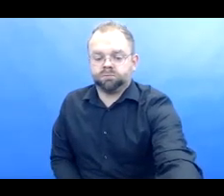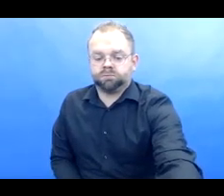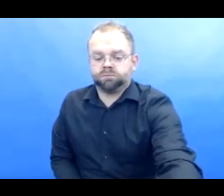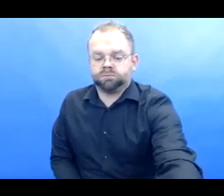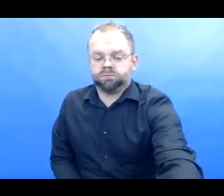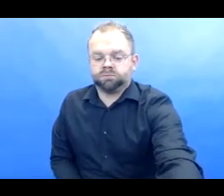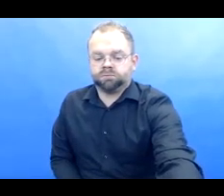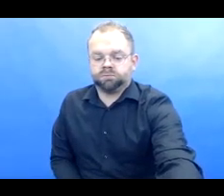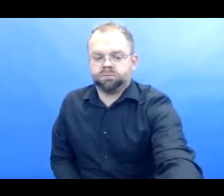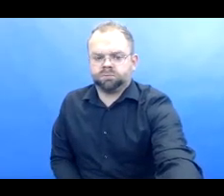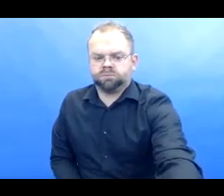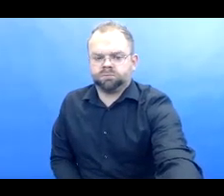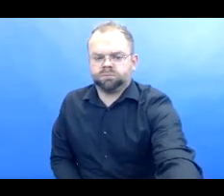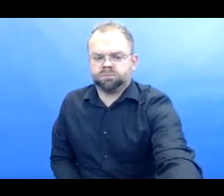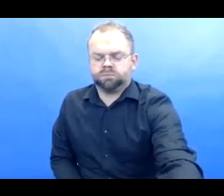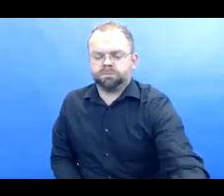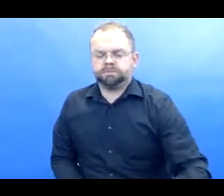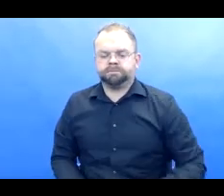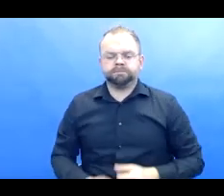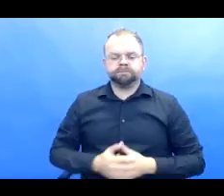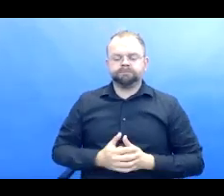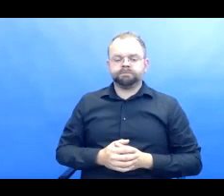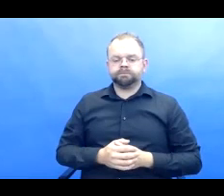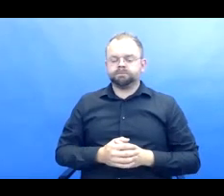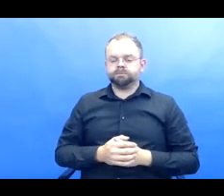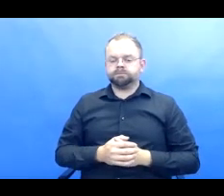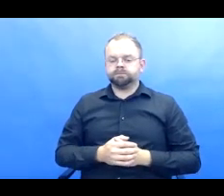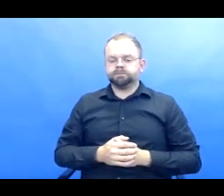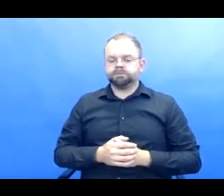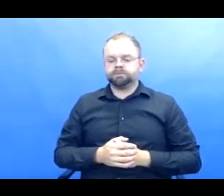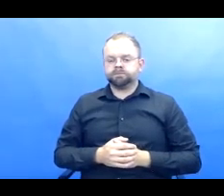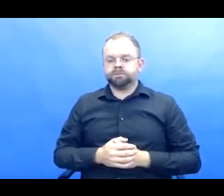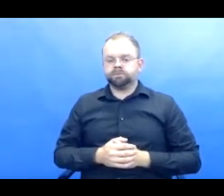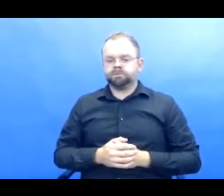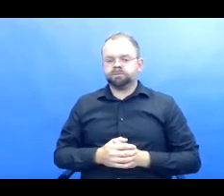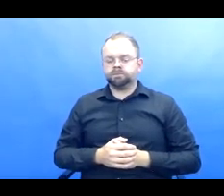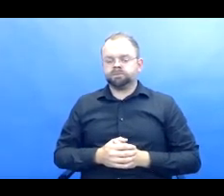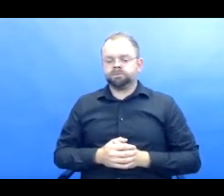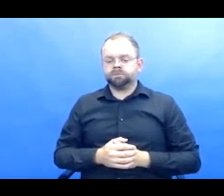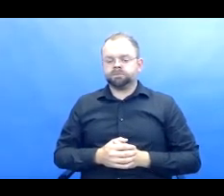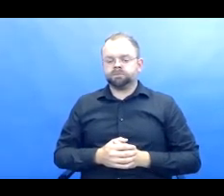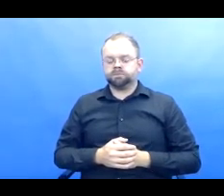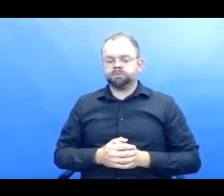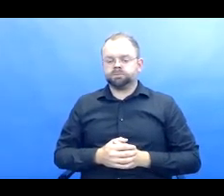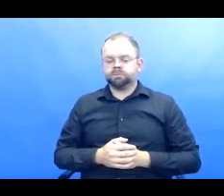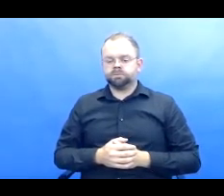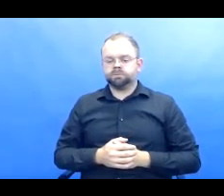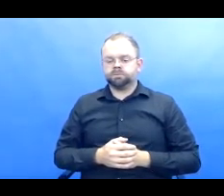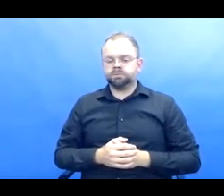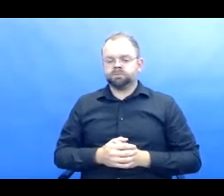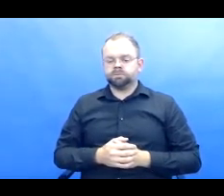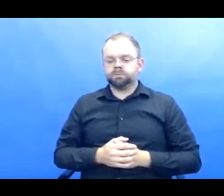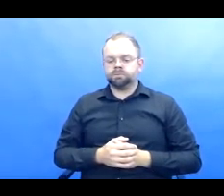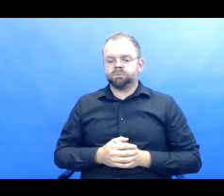Meenakshi, it seems that your connection is not strong enough today. We can't hear you.